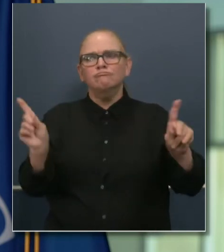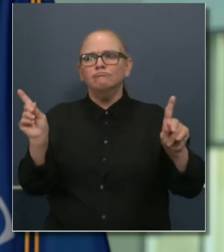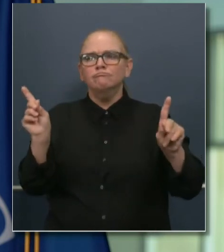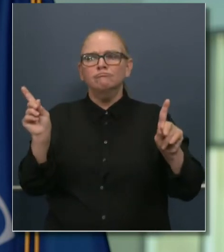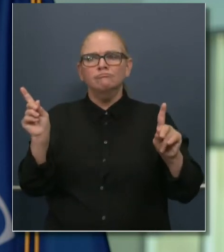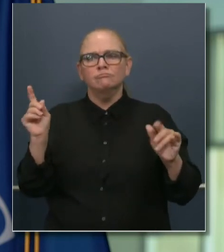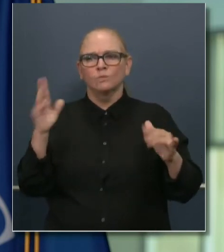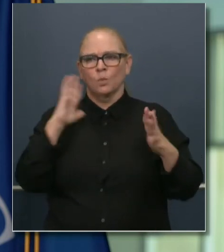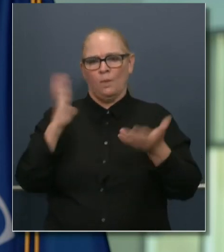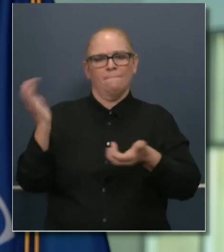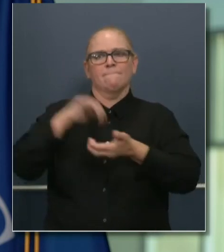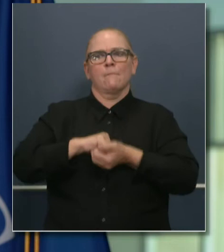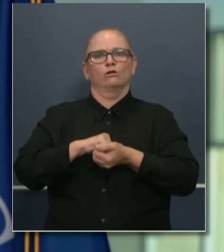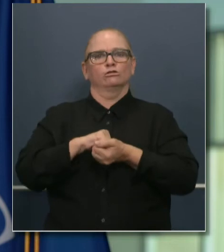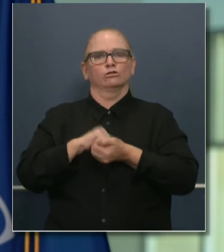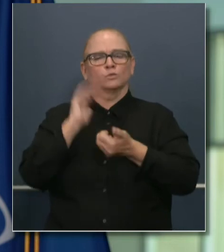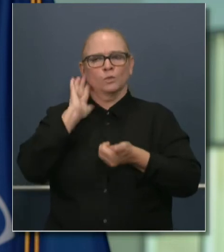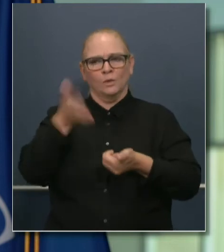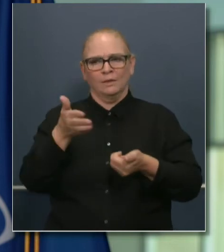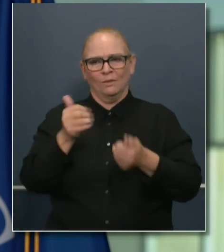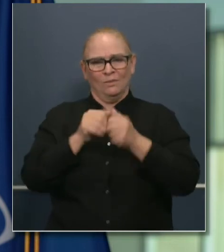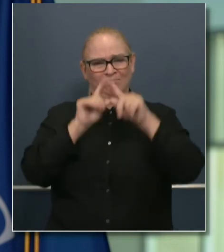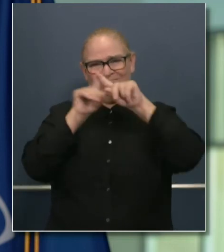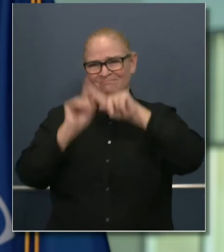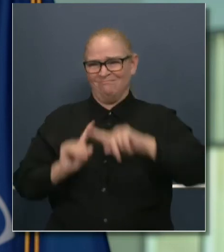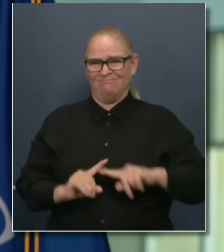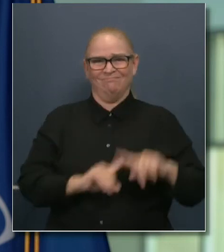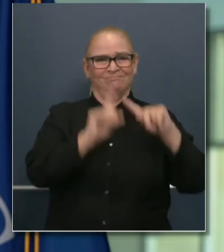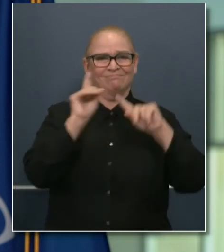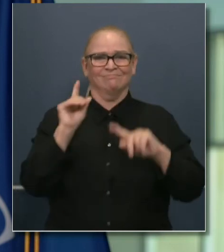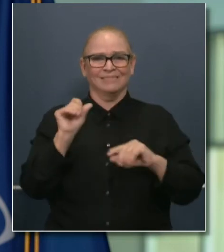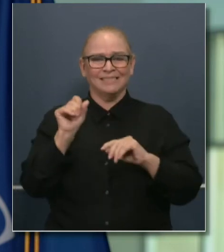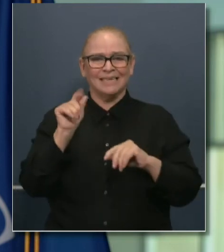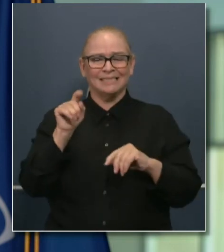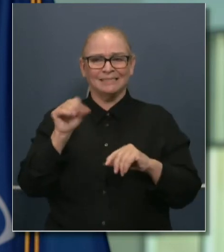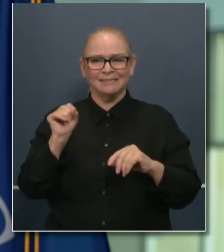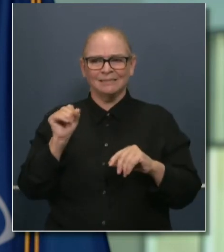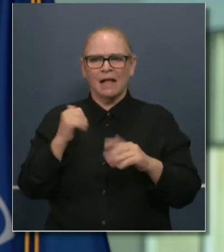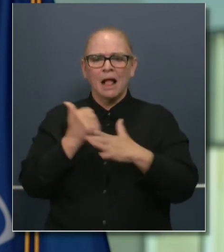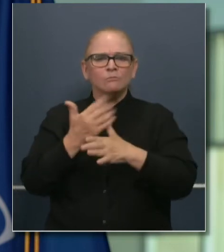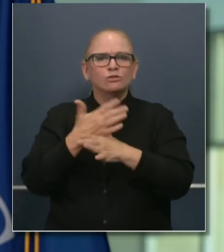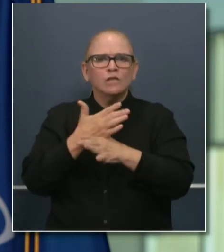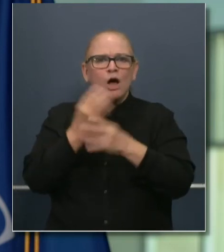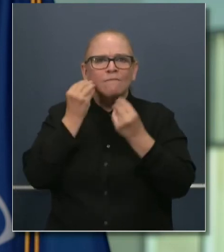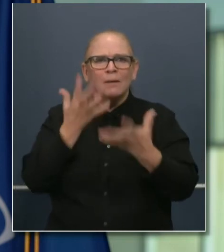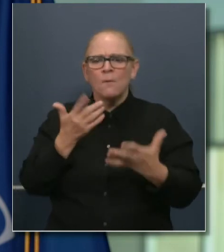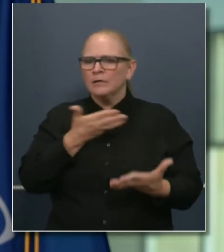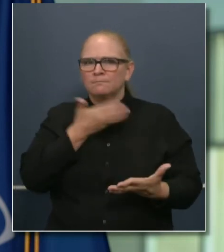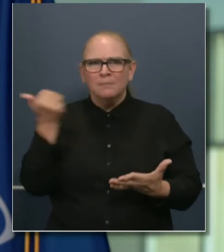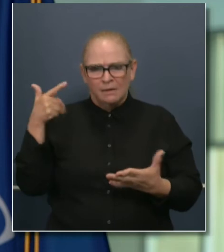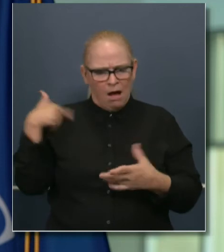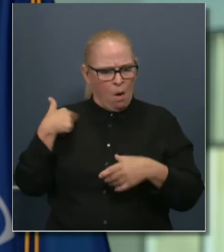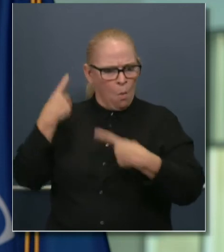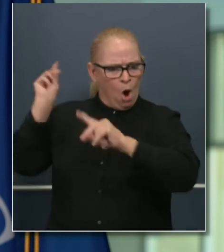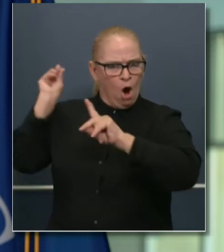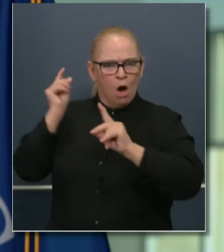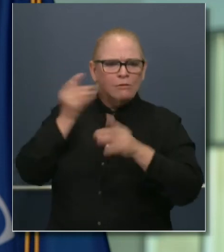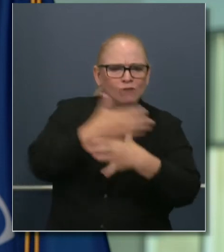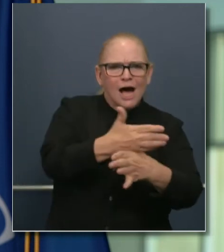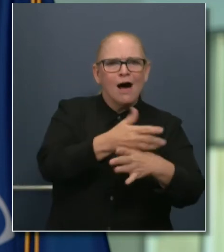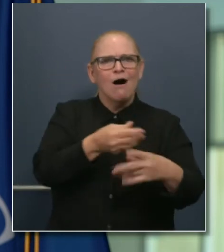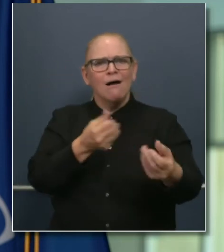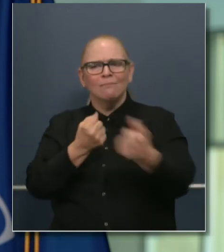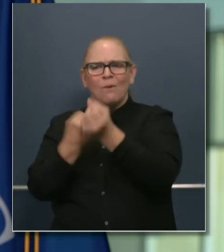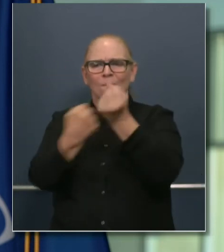across the state, making that organization available, sharing best practices in real time, providing